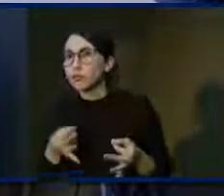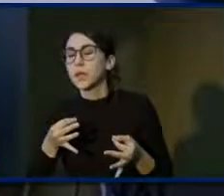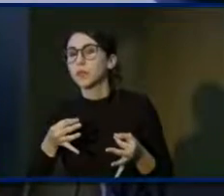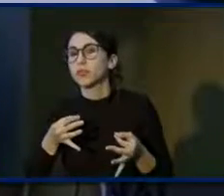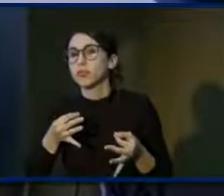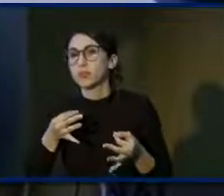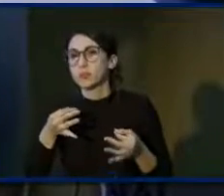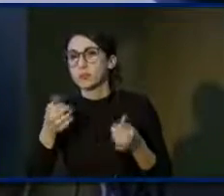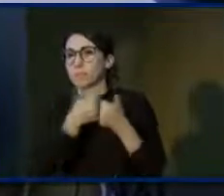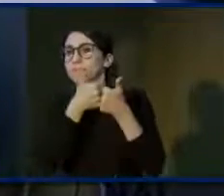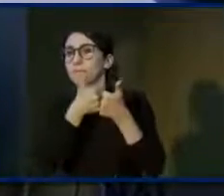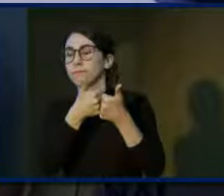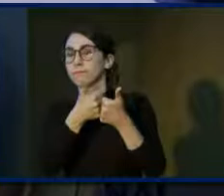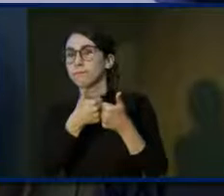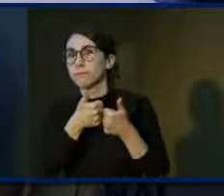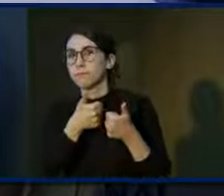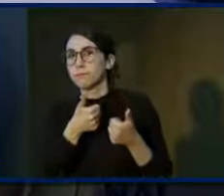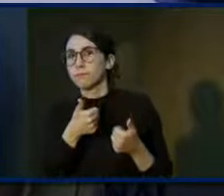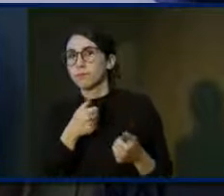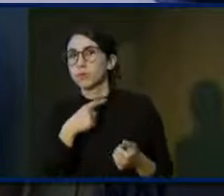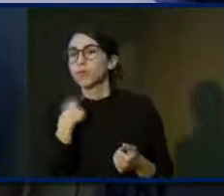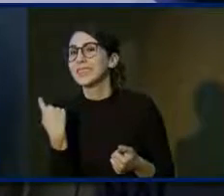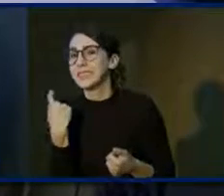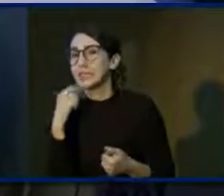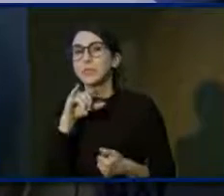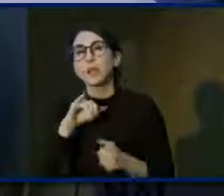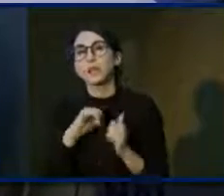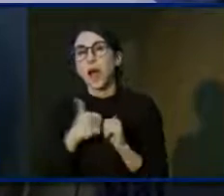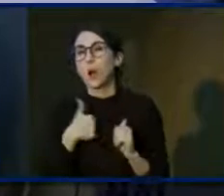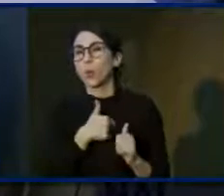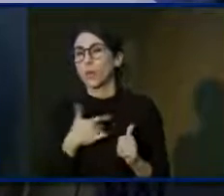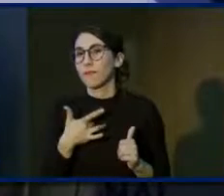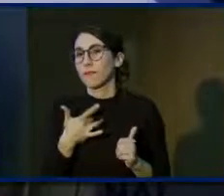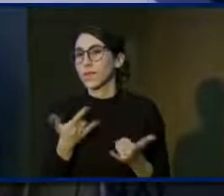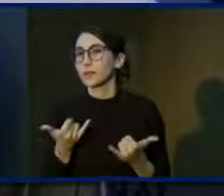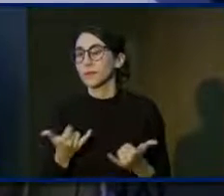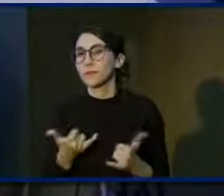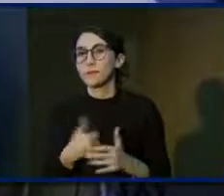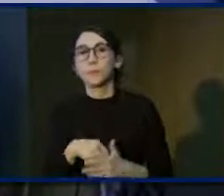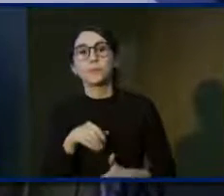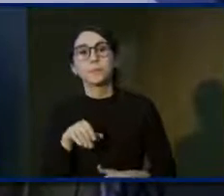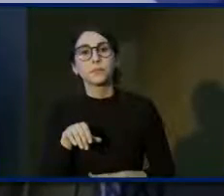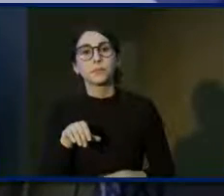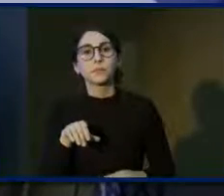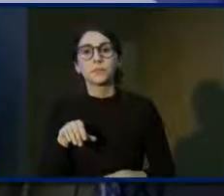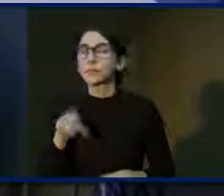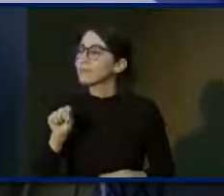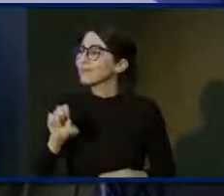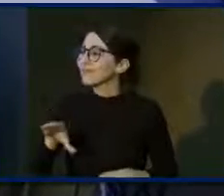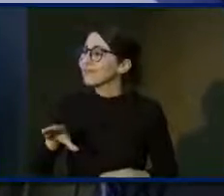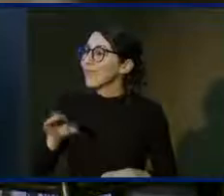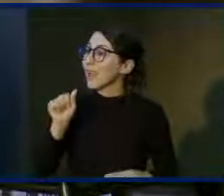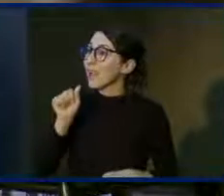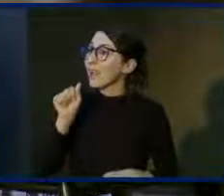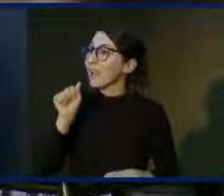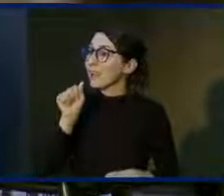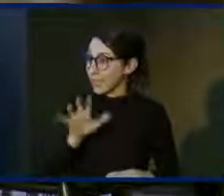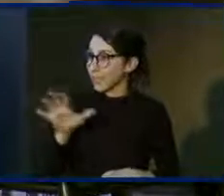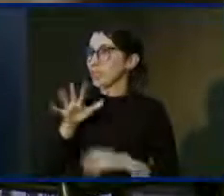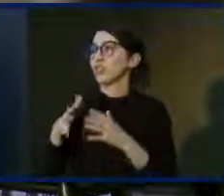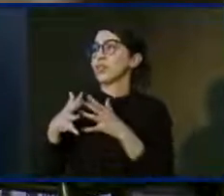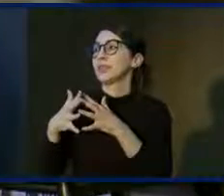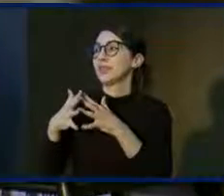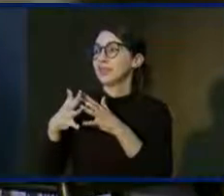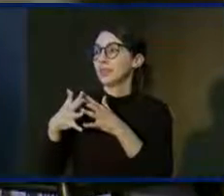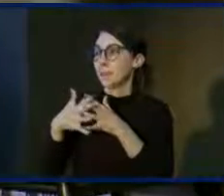away. And so that's how we're feeling in this moment. Yeah, you know, the Asian community is the fastest growing